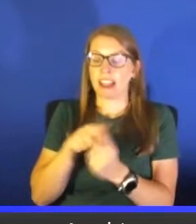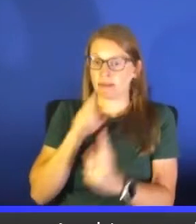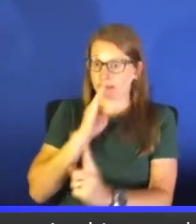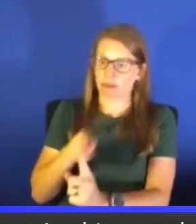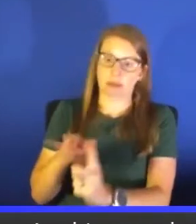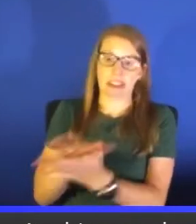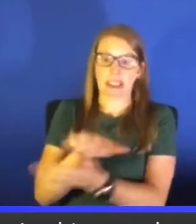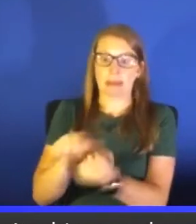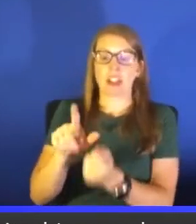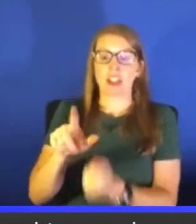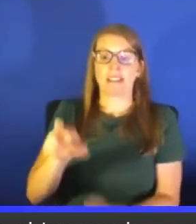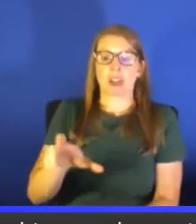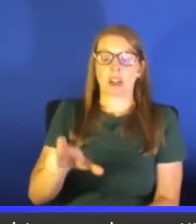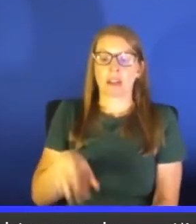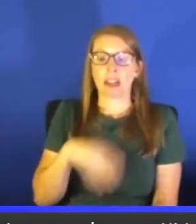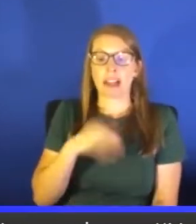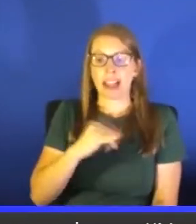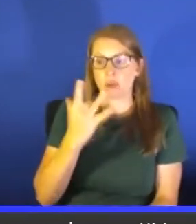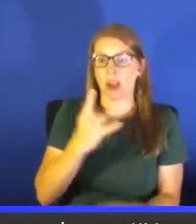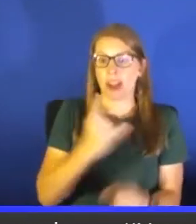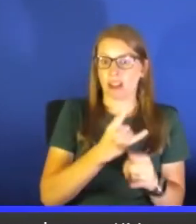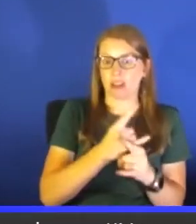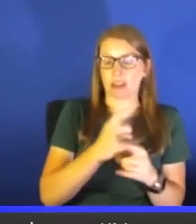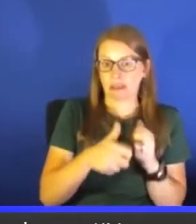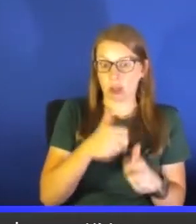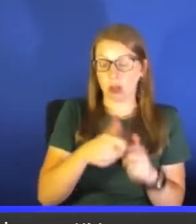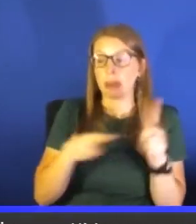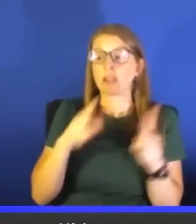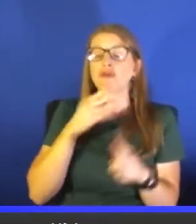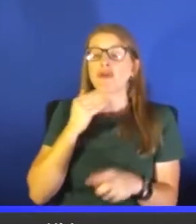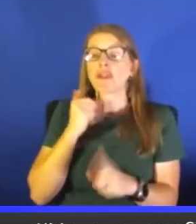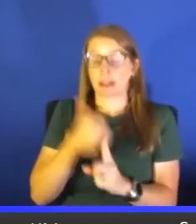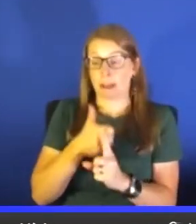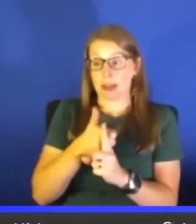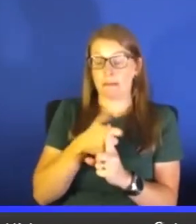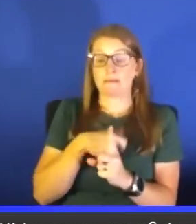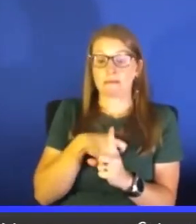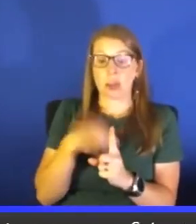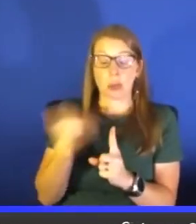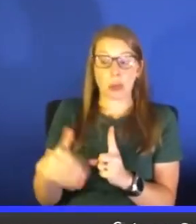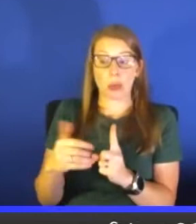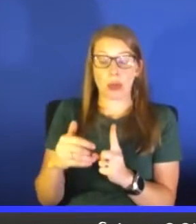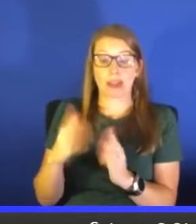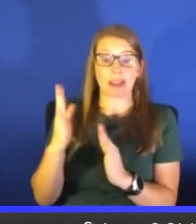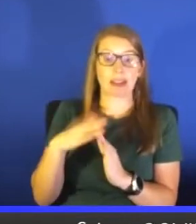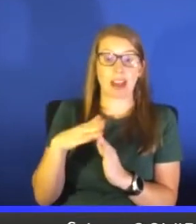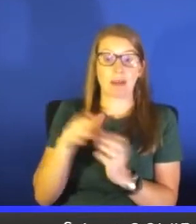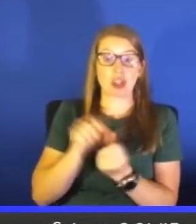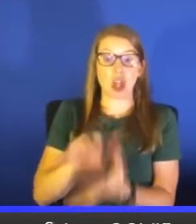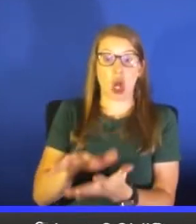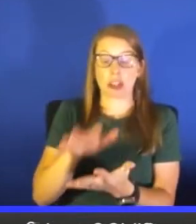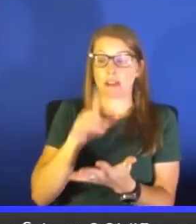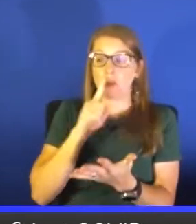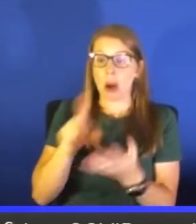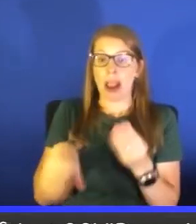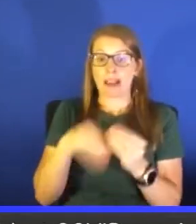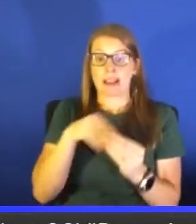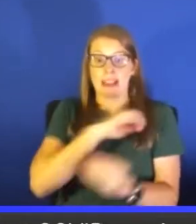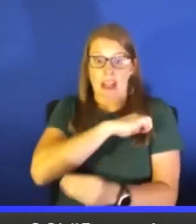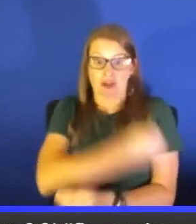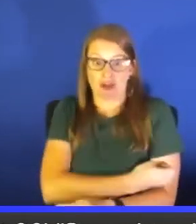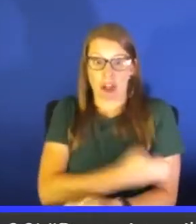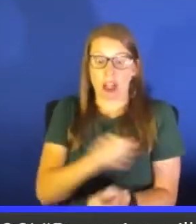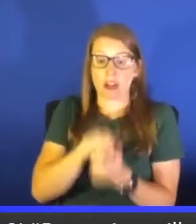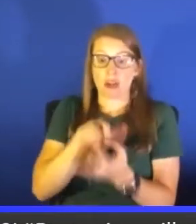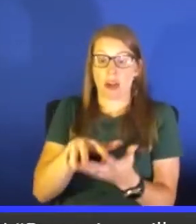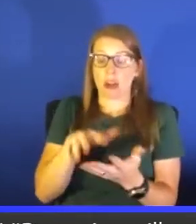is so particularly difficult. But sugars in themselves are a prime leading cause of this excess energy problem that I'm mentioning. American